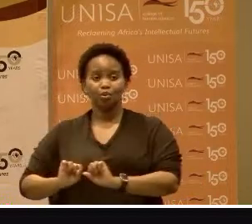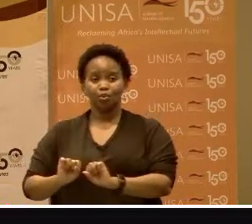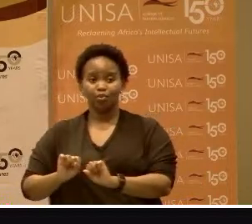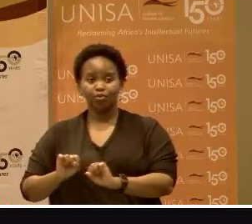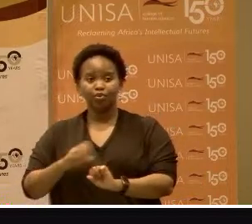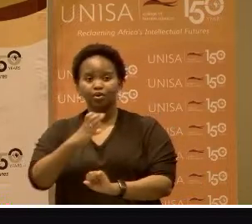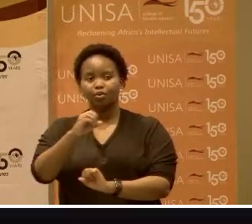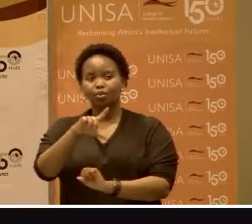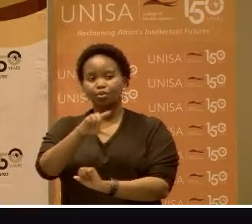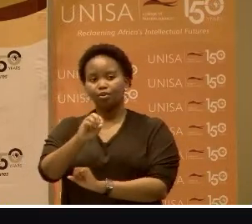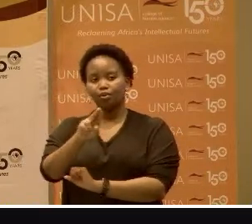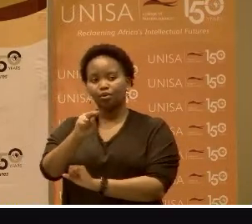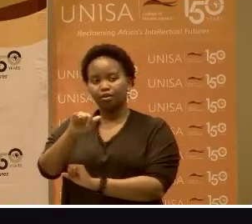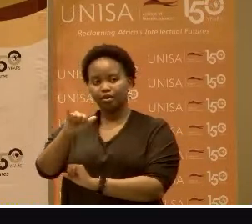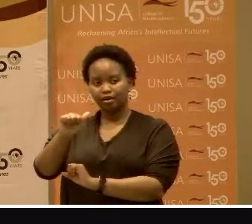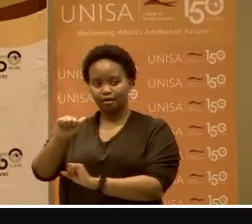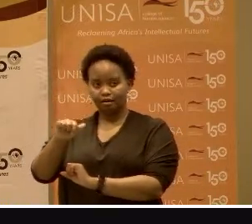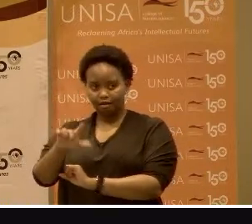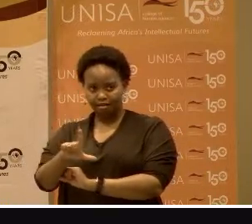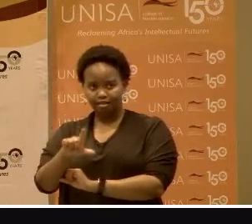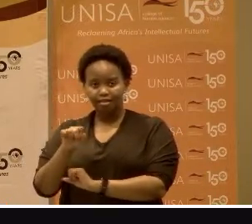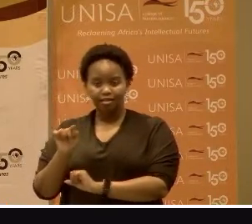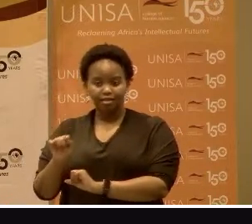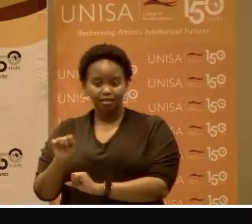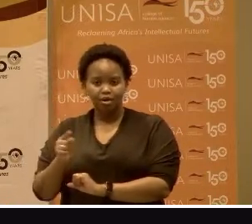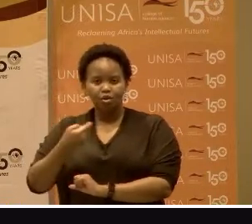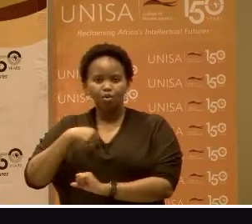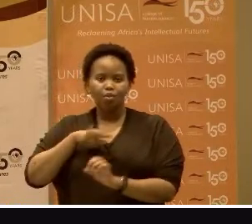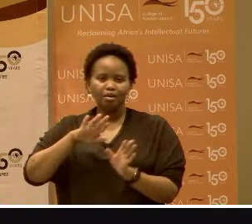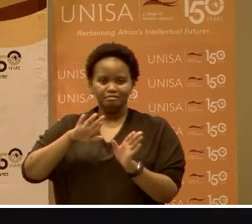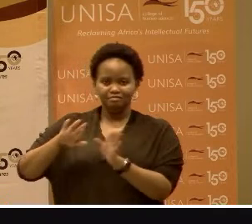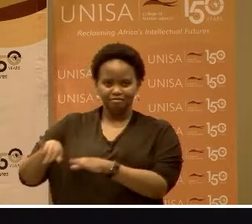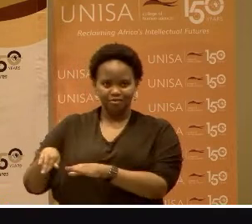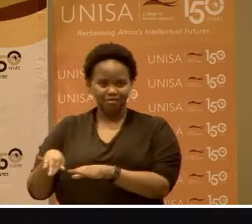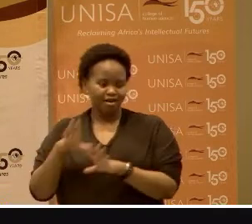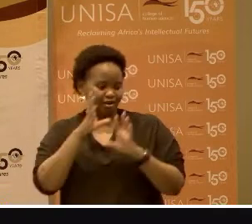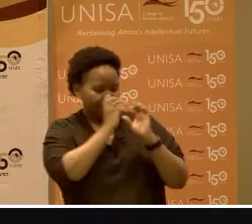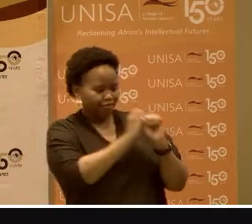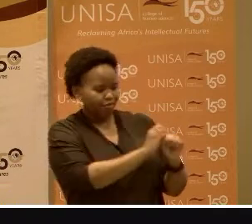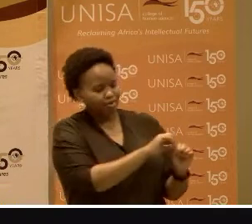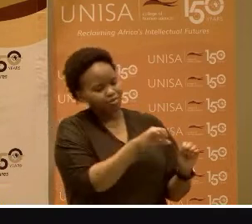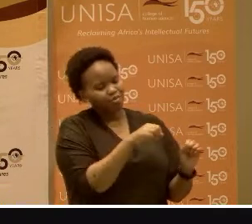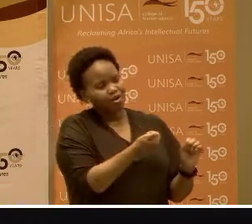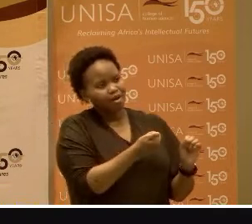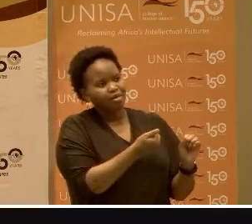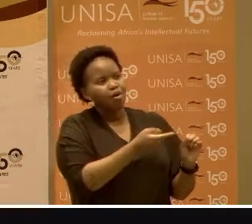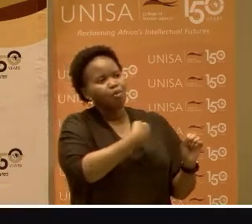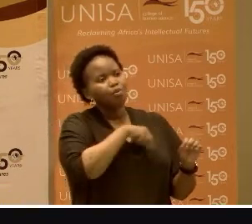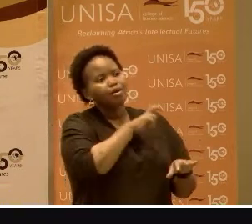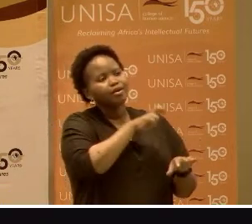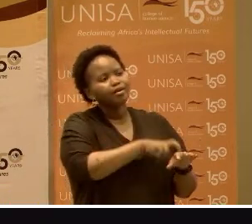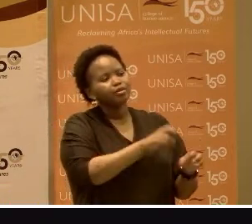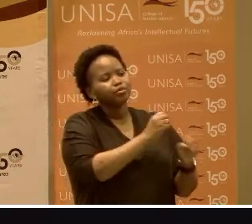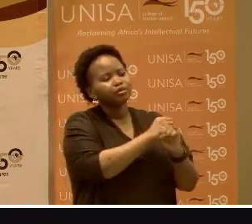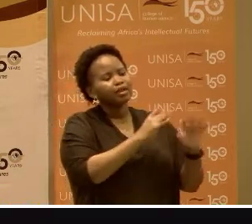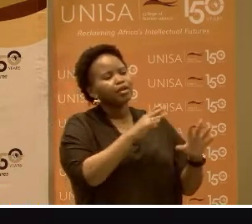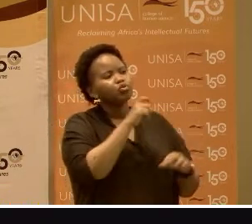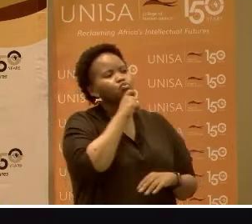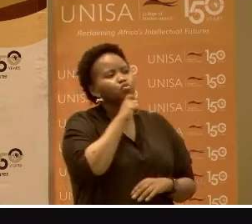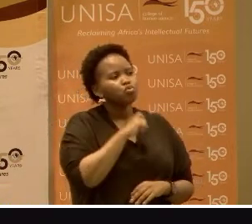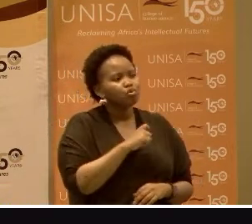in the Francophone, or Eurocentric values. We need to start using